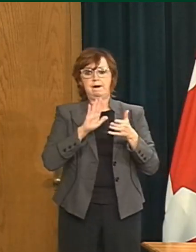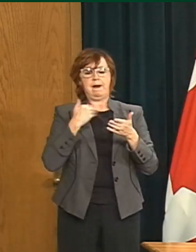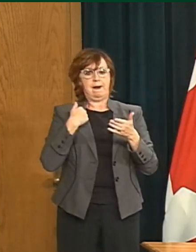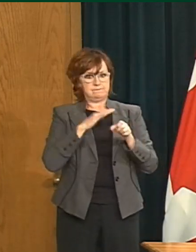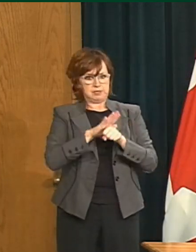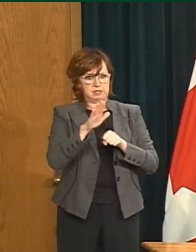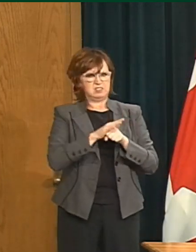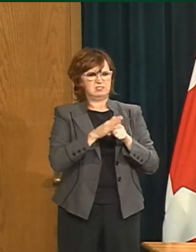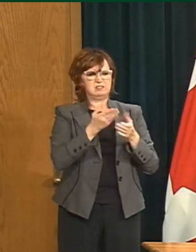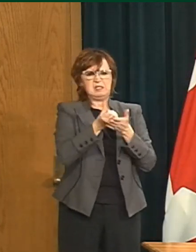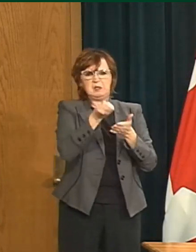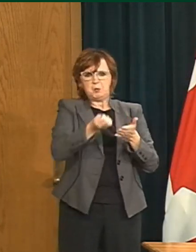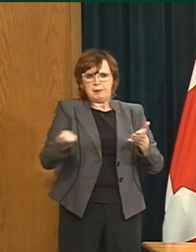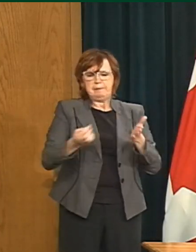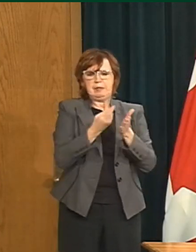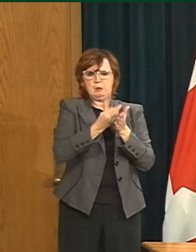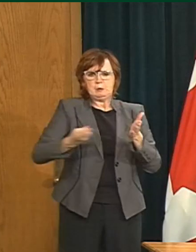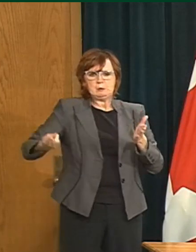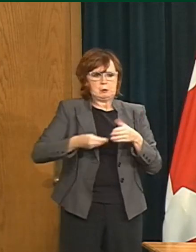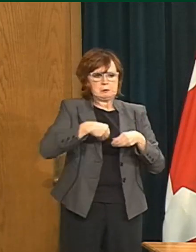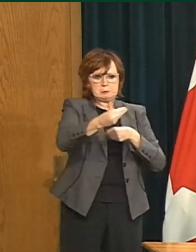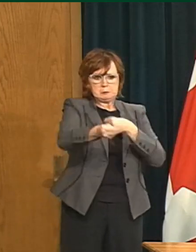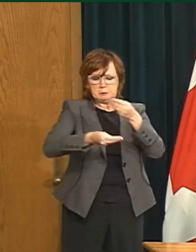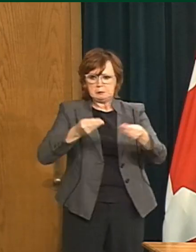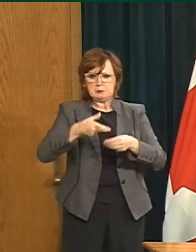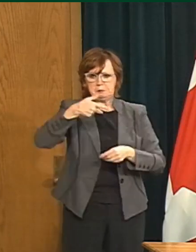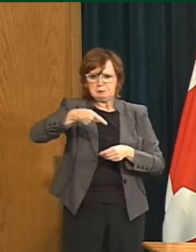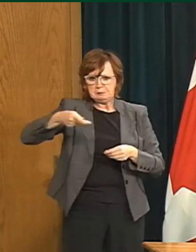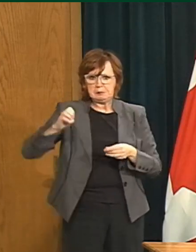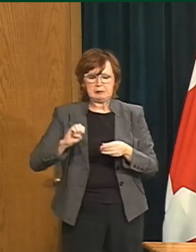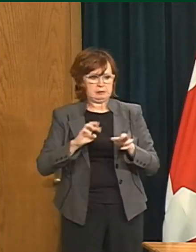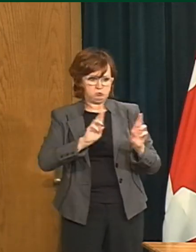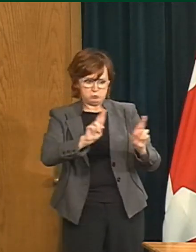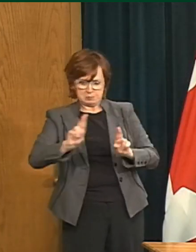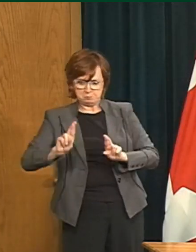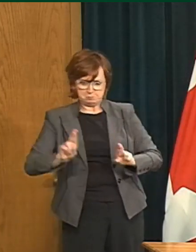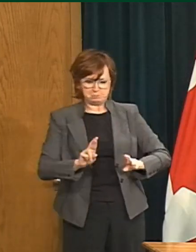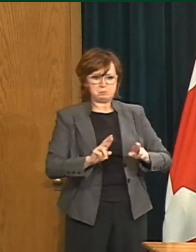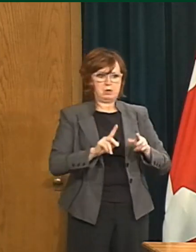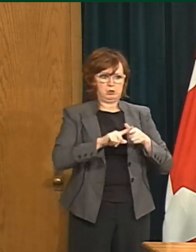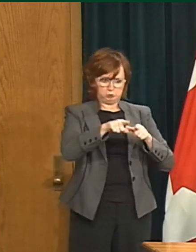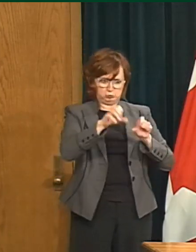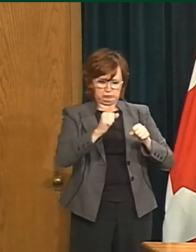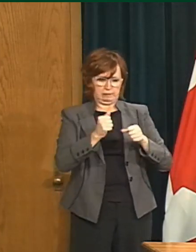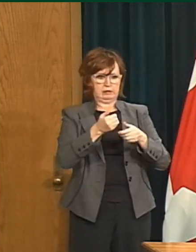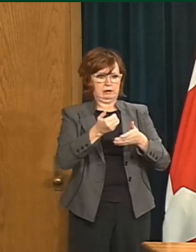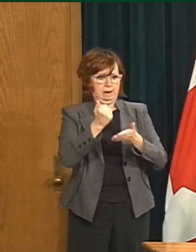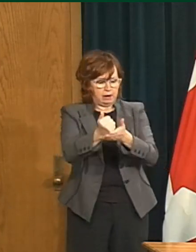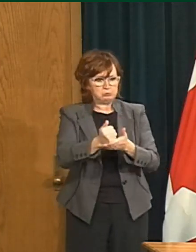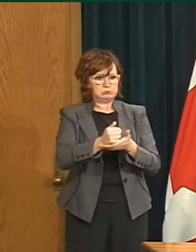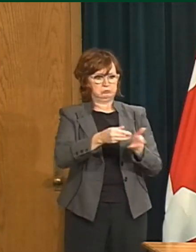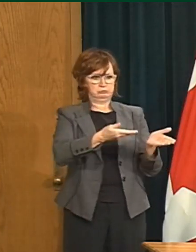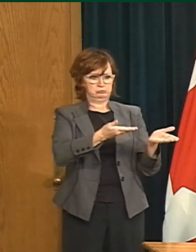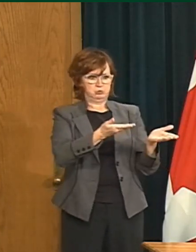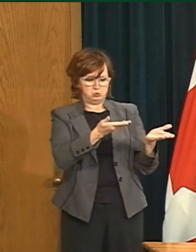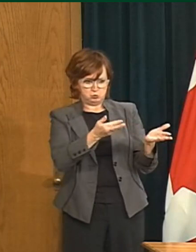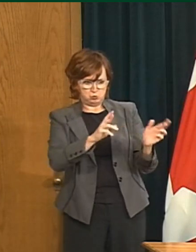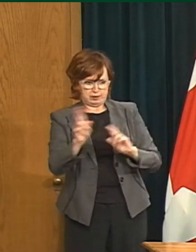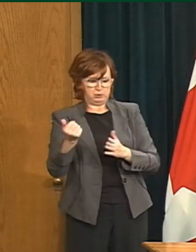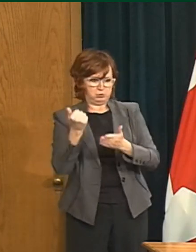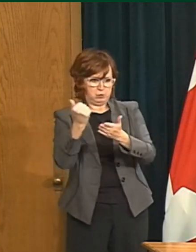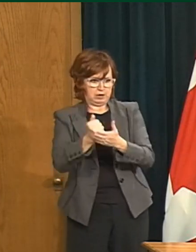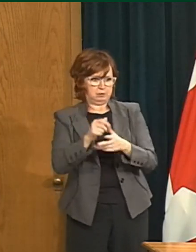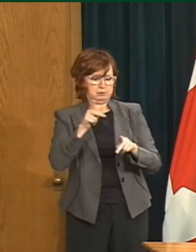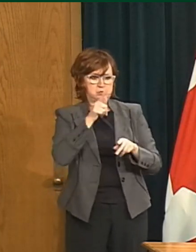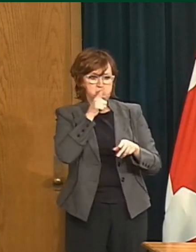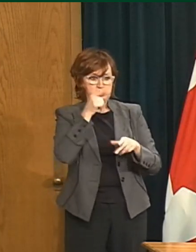both into our healthcare, our Saskatchewan Health Authority, so that they can deliver the services and be ready to deliver the services that we may have